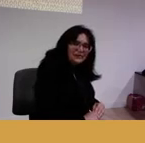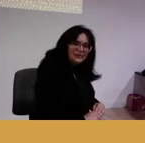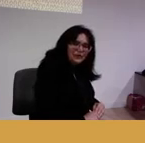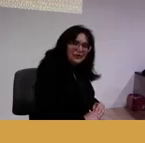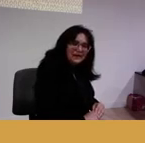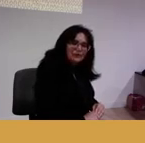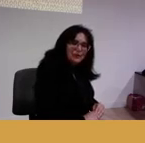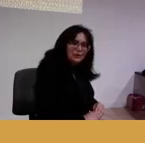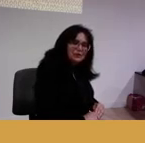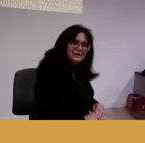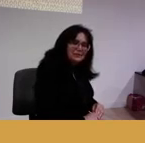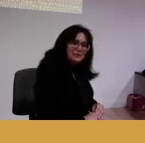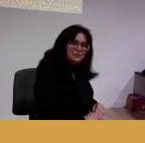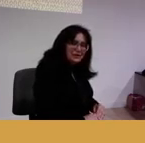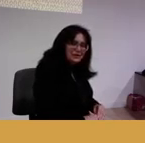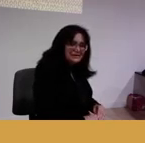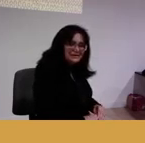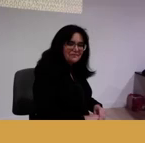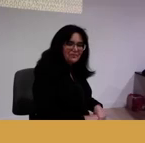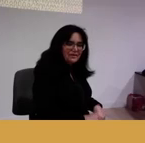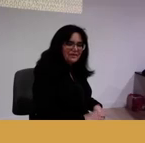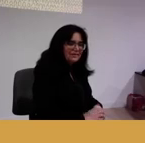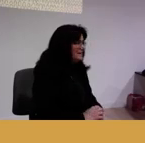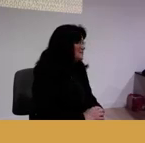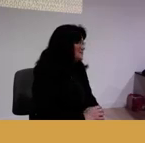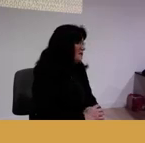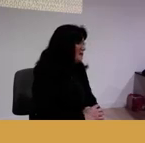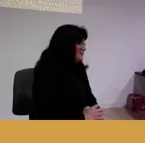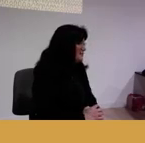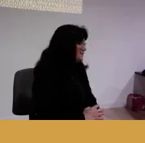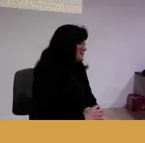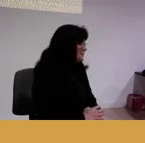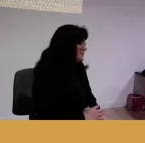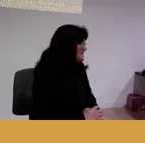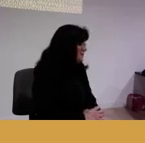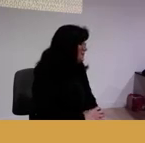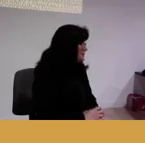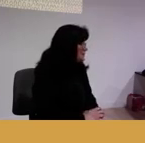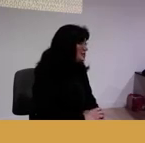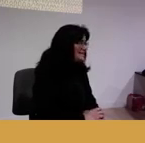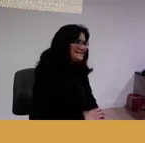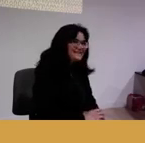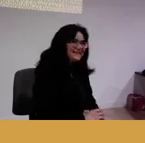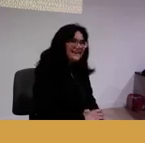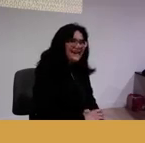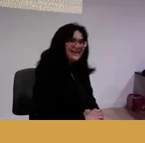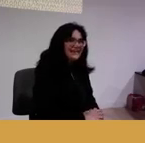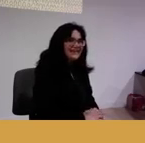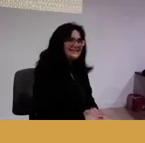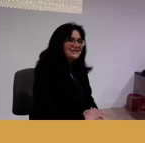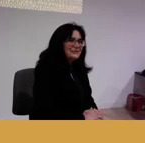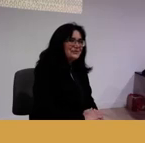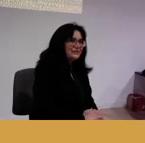And I think for anthropology and Aboriginal studies, that's an amazing way to characterise